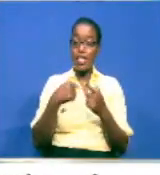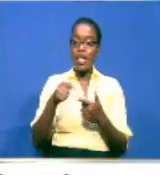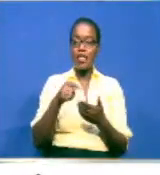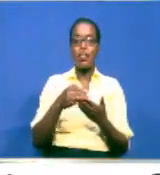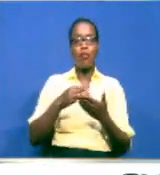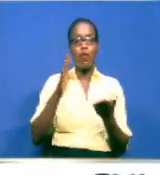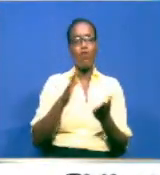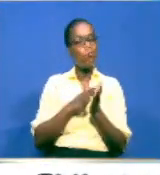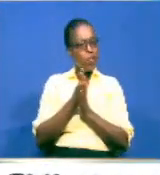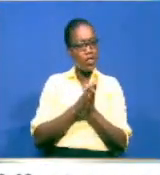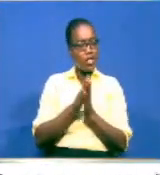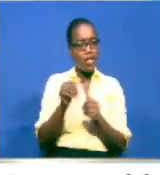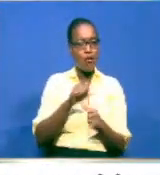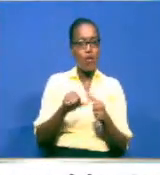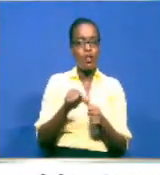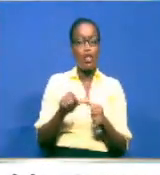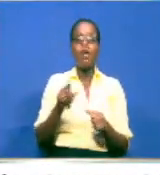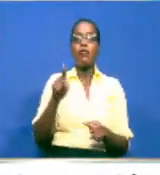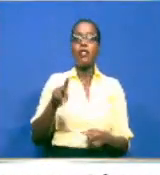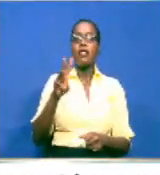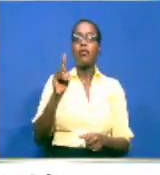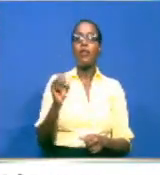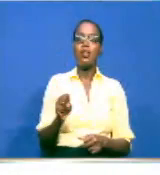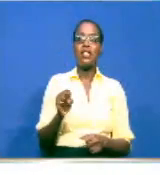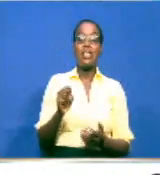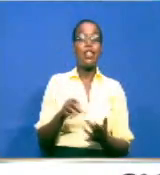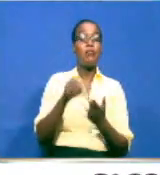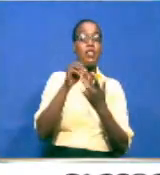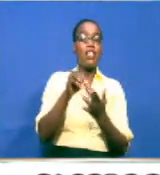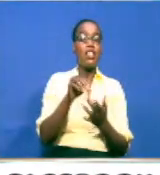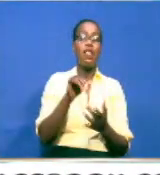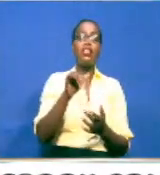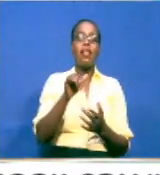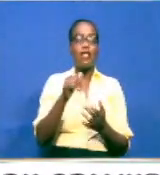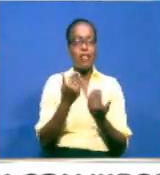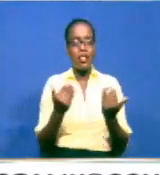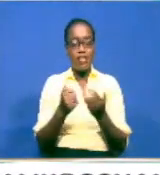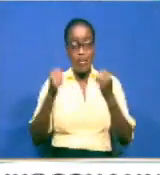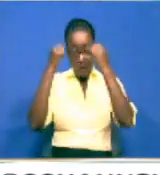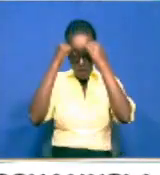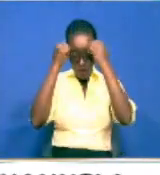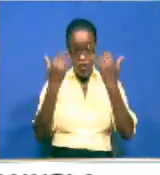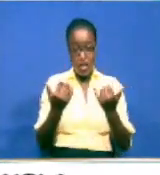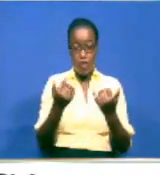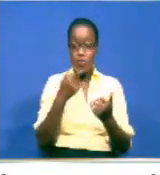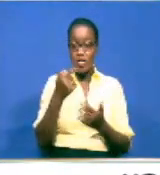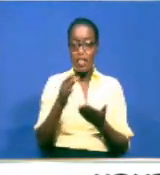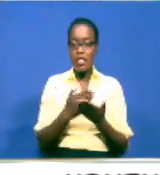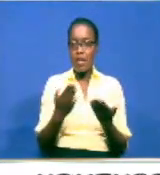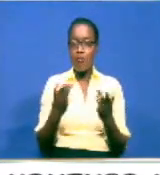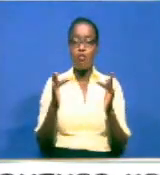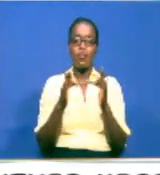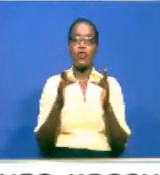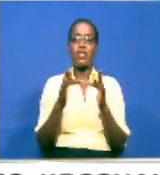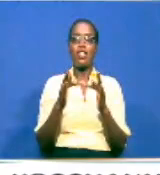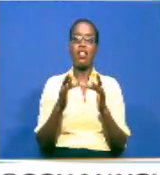been very passionate about people living with a disability, and especially children and education. And right now, we are seeing some online